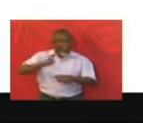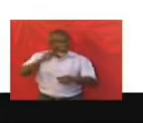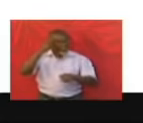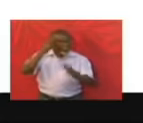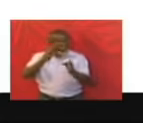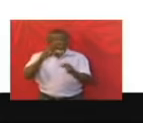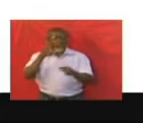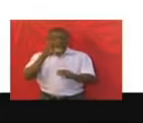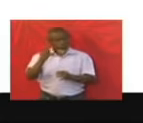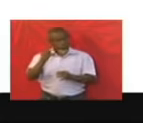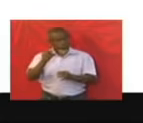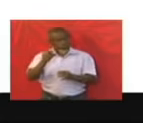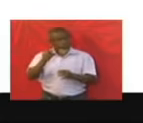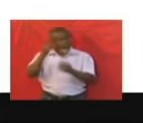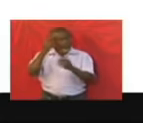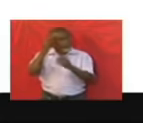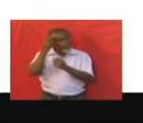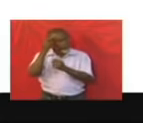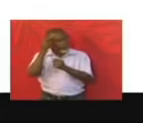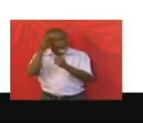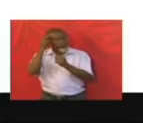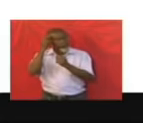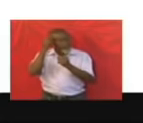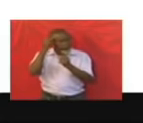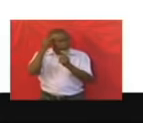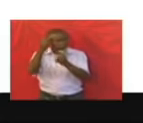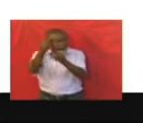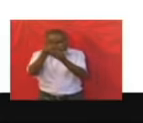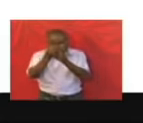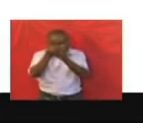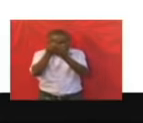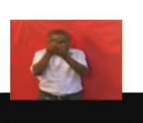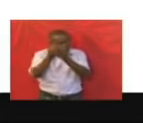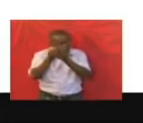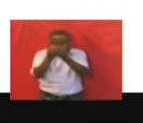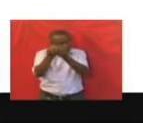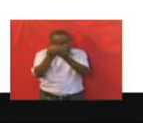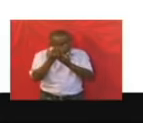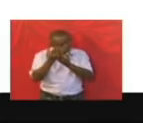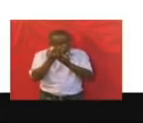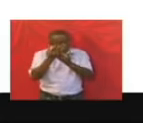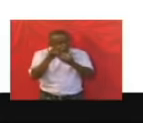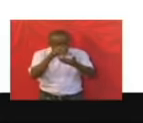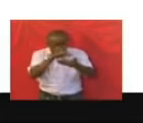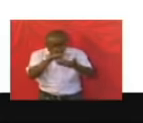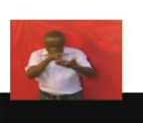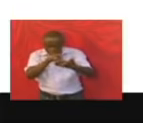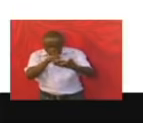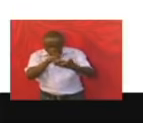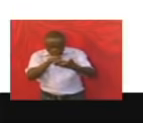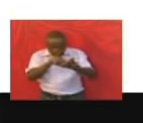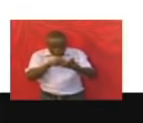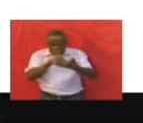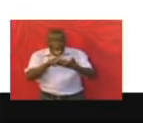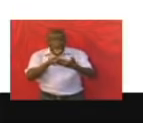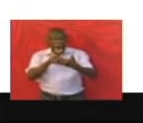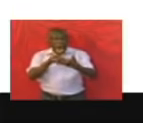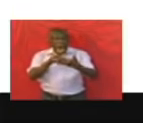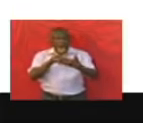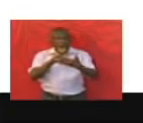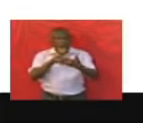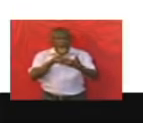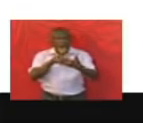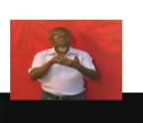months. We have to be guided by the local data. We have provided that information. And as you would appreciate, data has